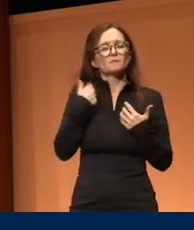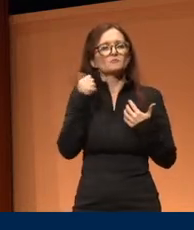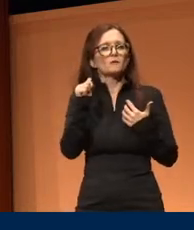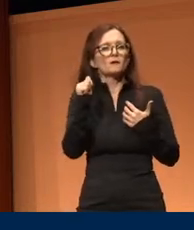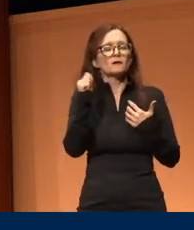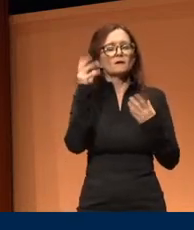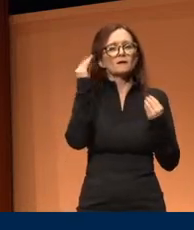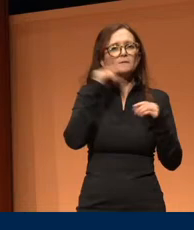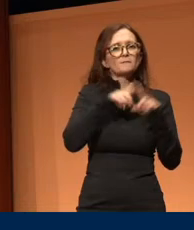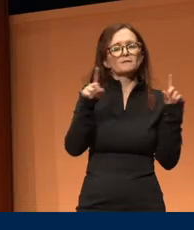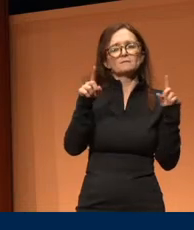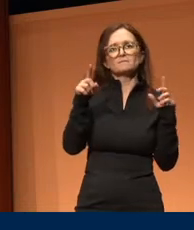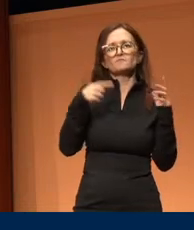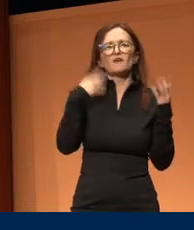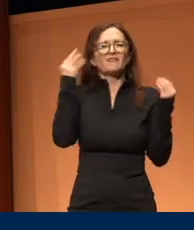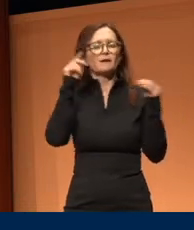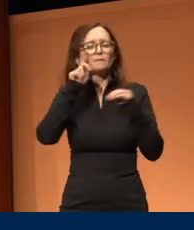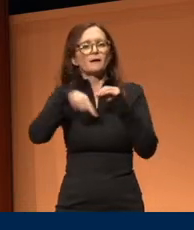a scenario where that...